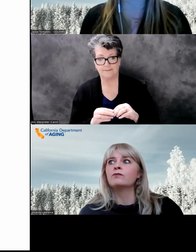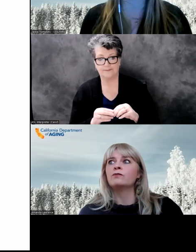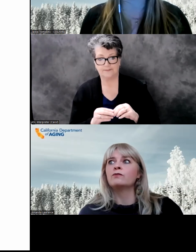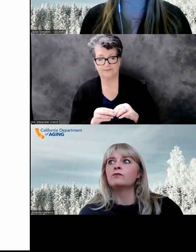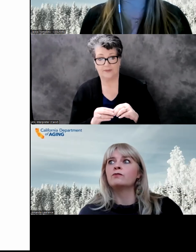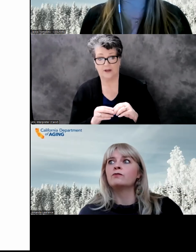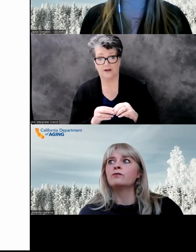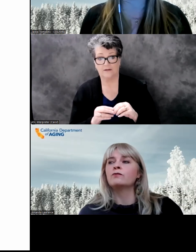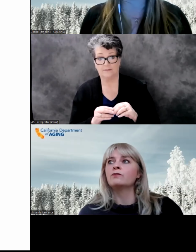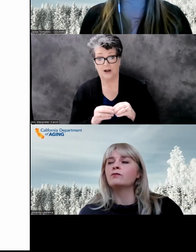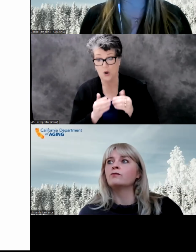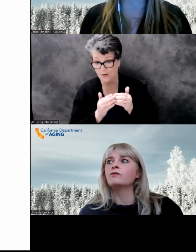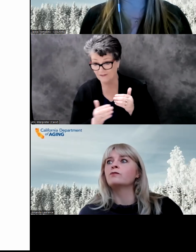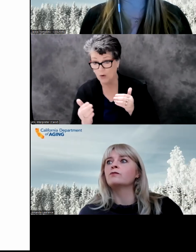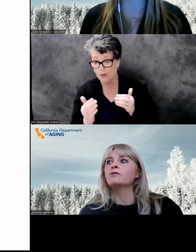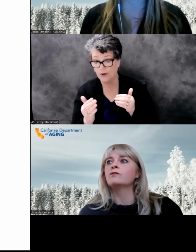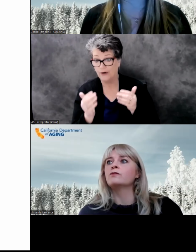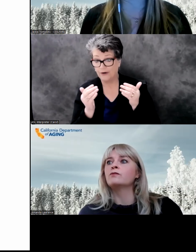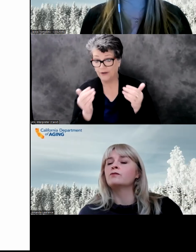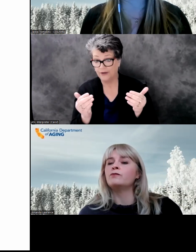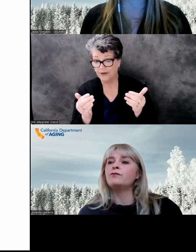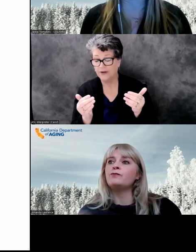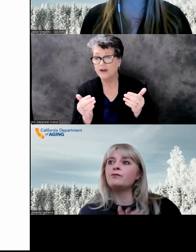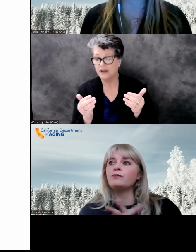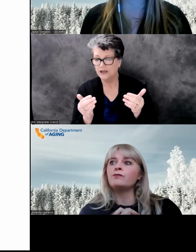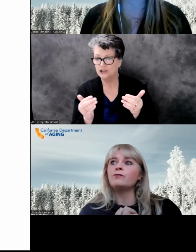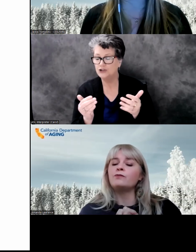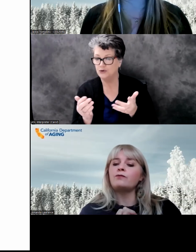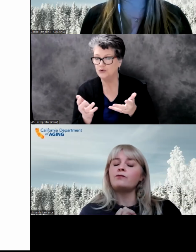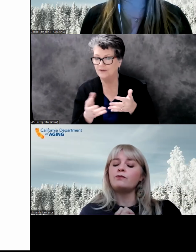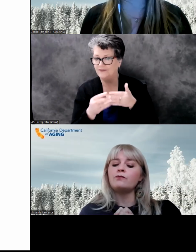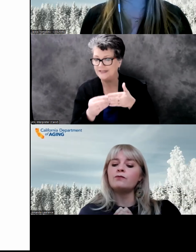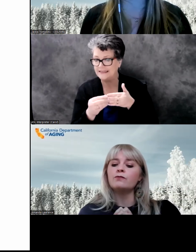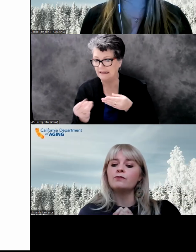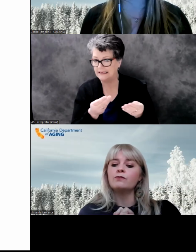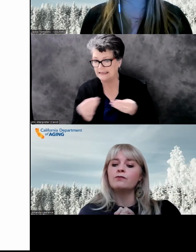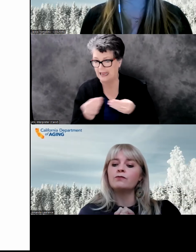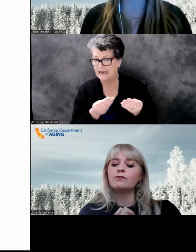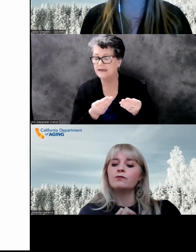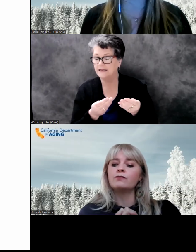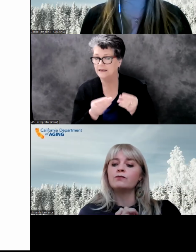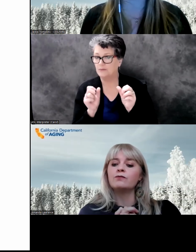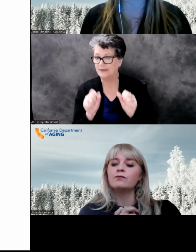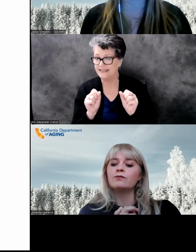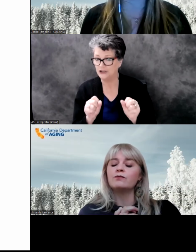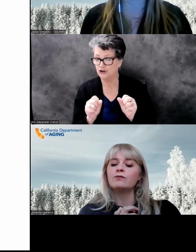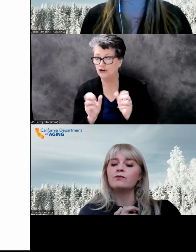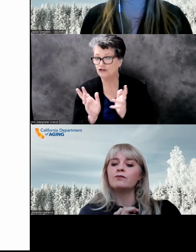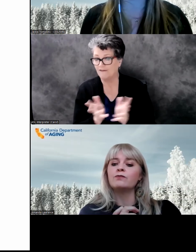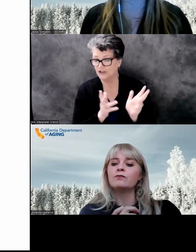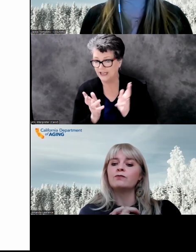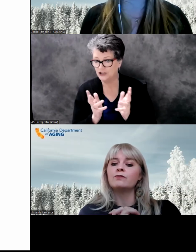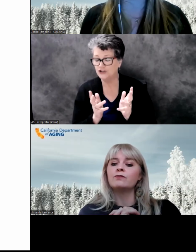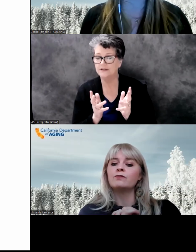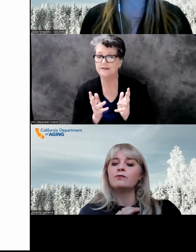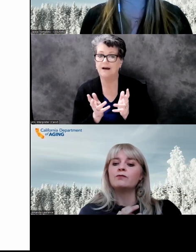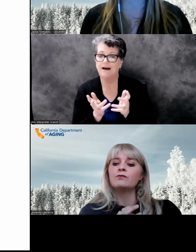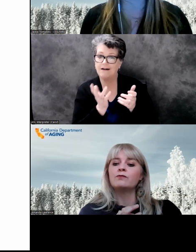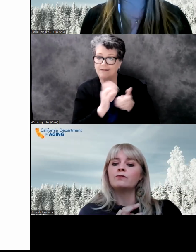going forward, to facilitate potential conversations,